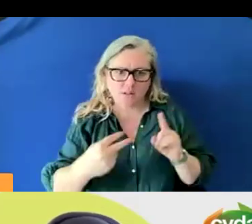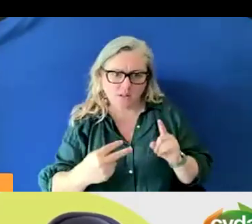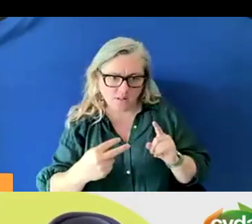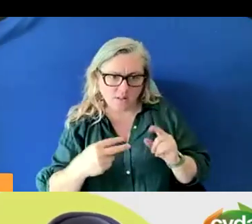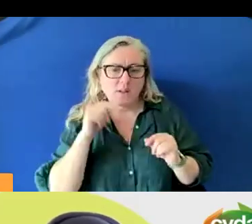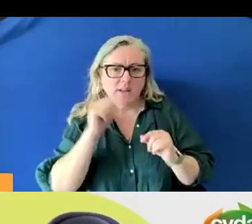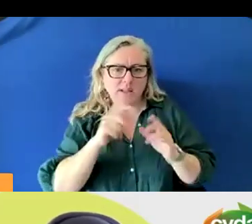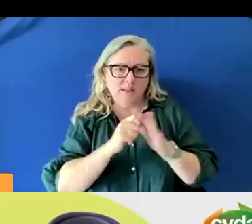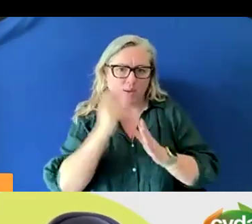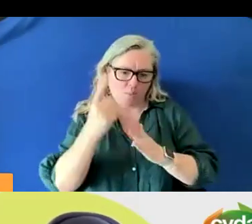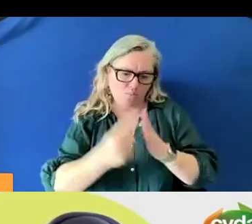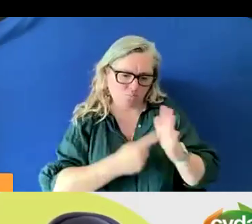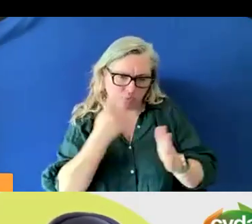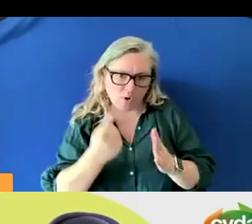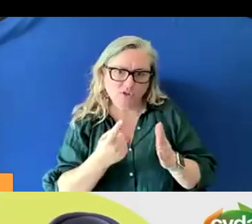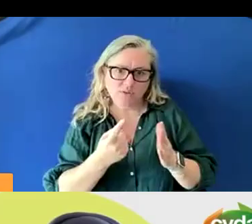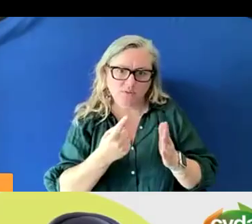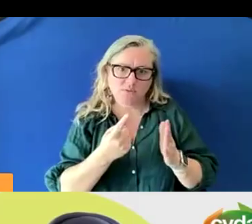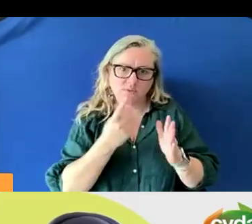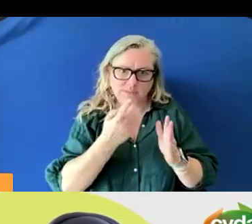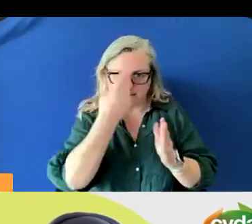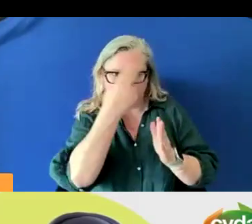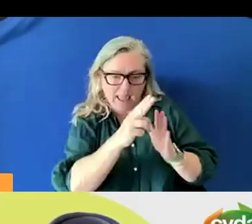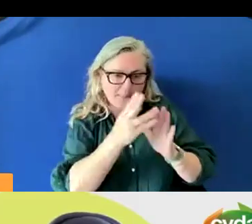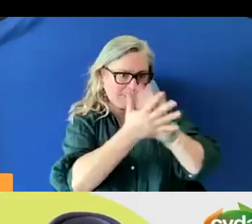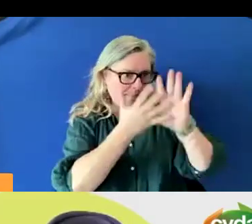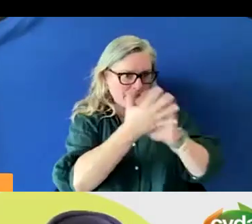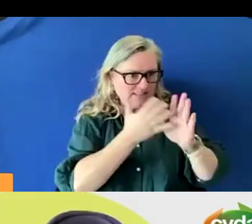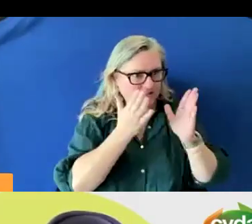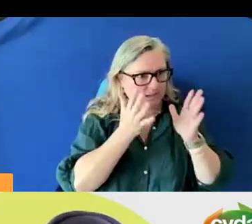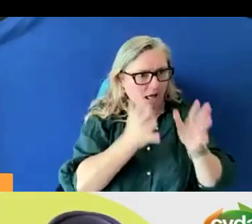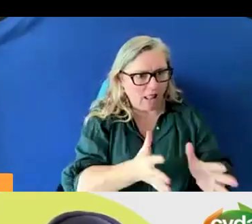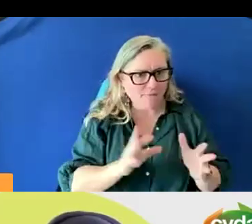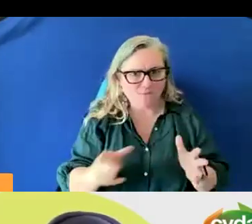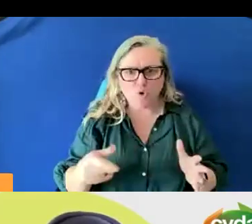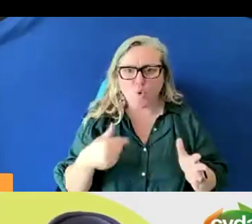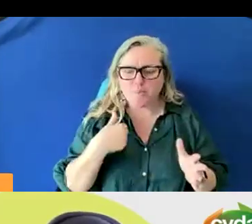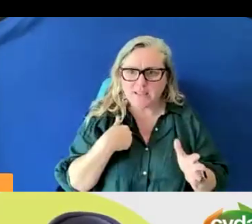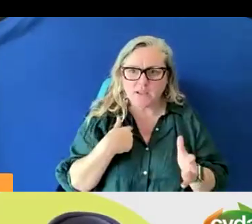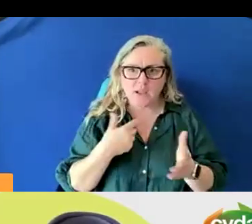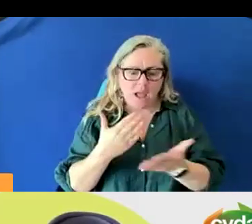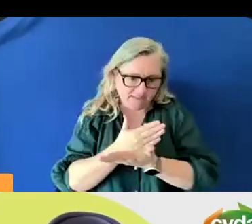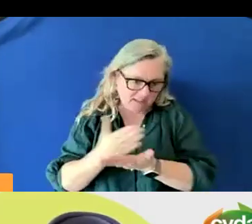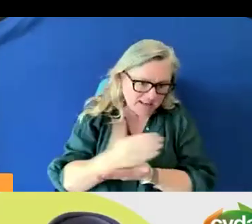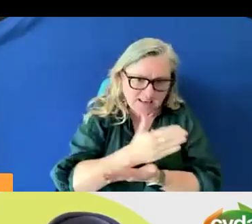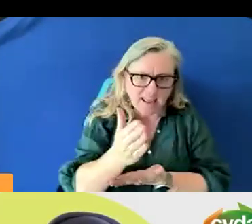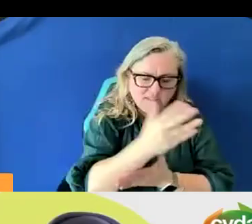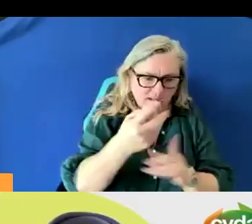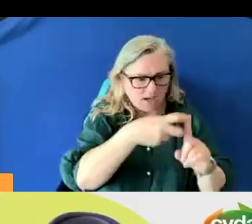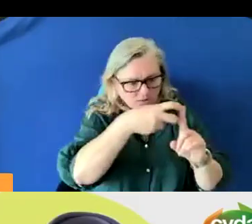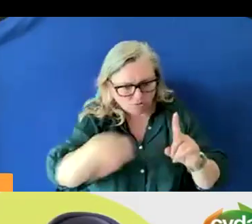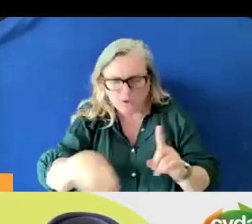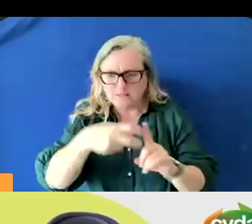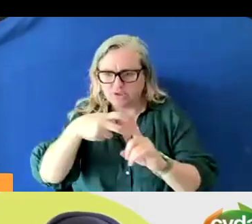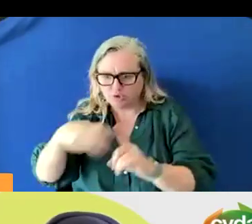the project's name is means a lot to me as a young person with disability, having navigated so many of these transitions